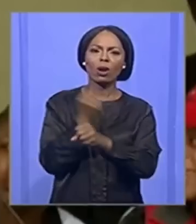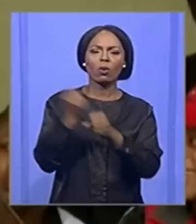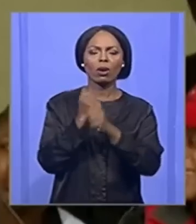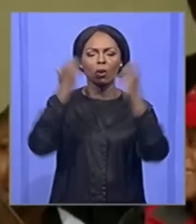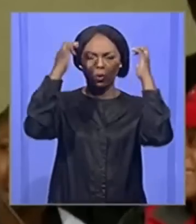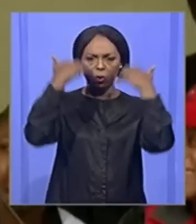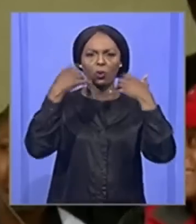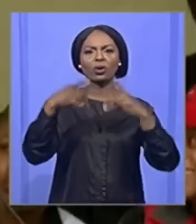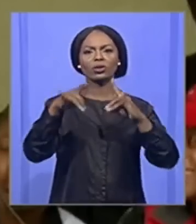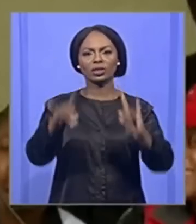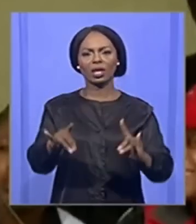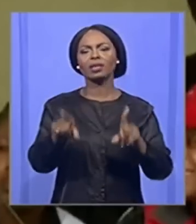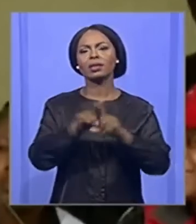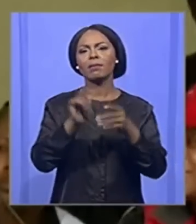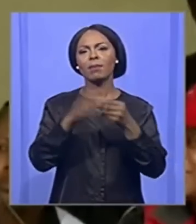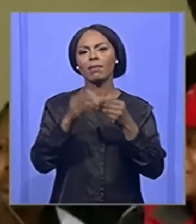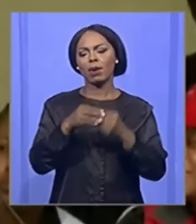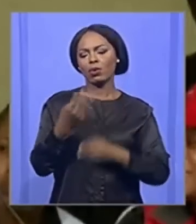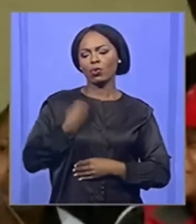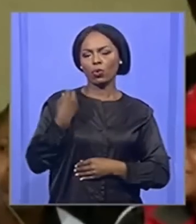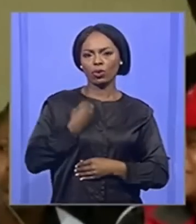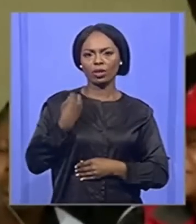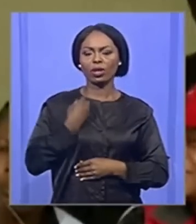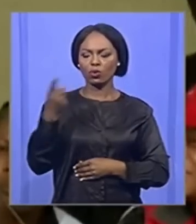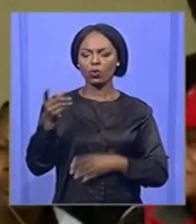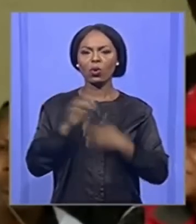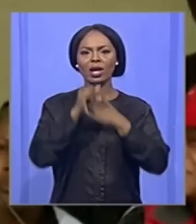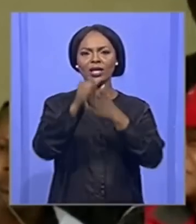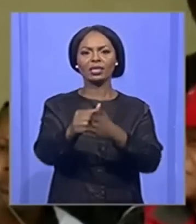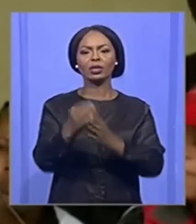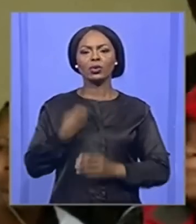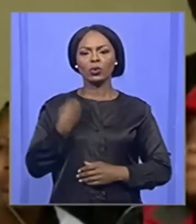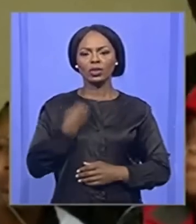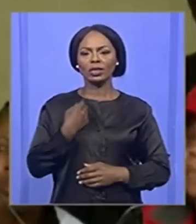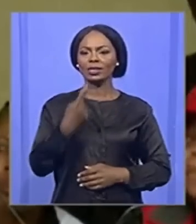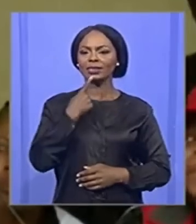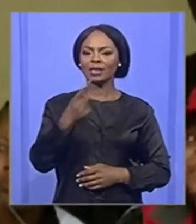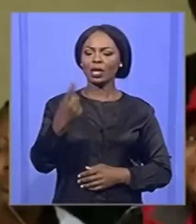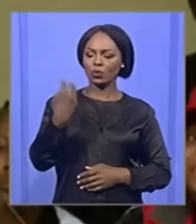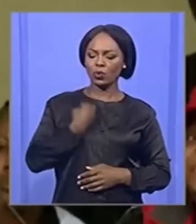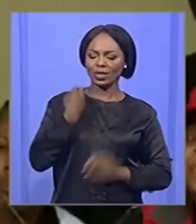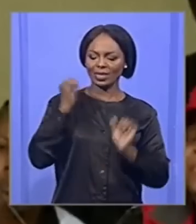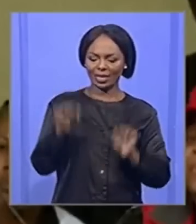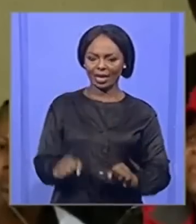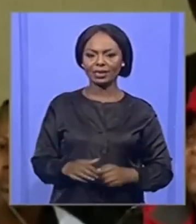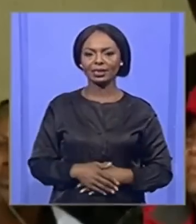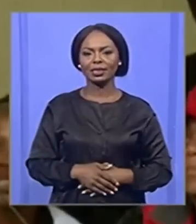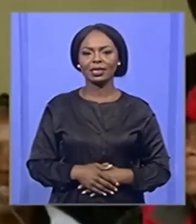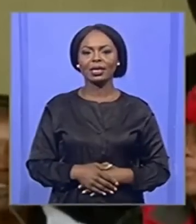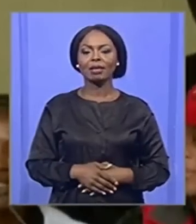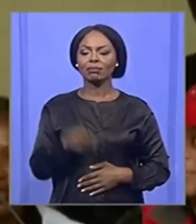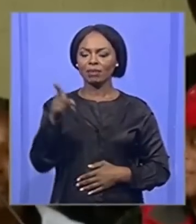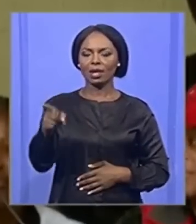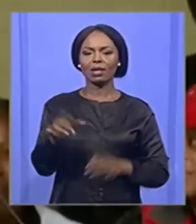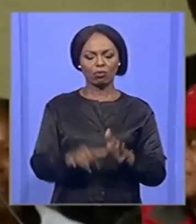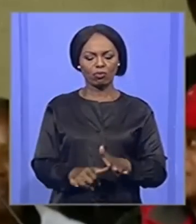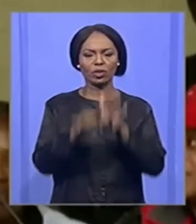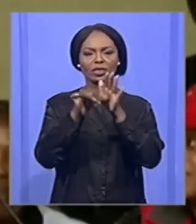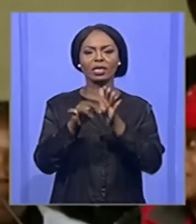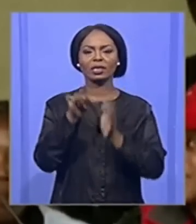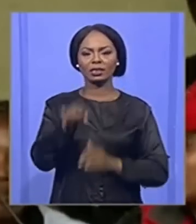your work leading the youth. You fight for the youth, and that is what is important. And